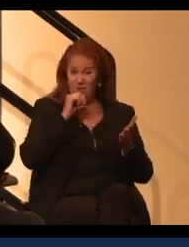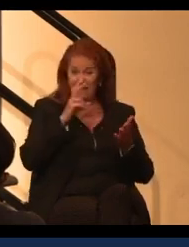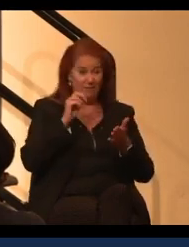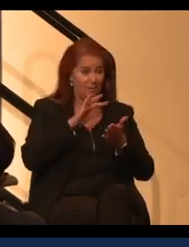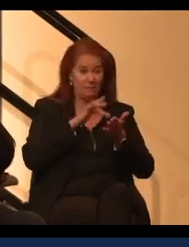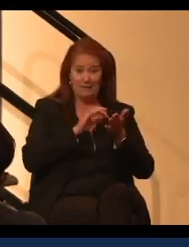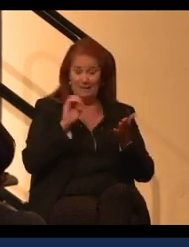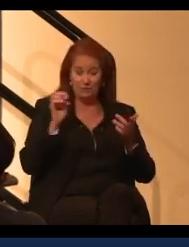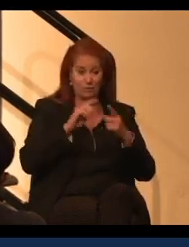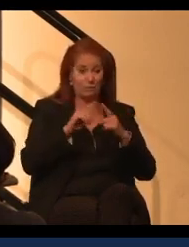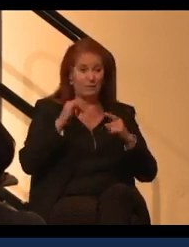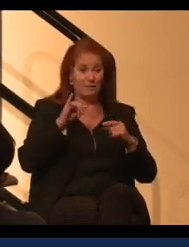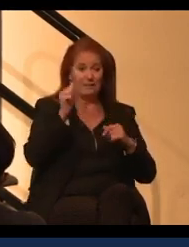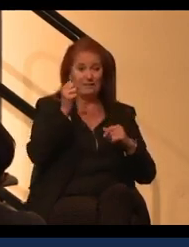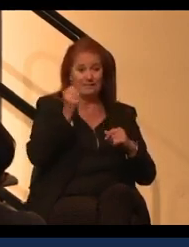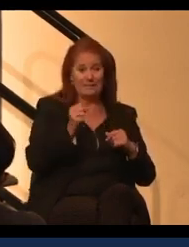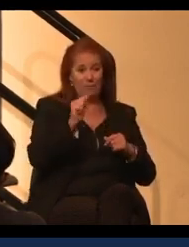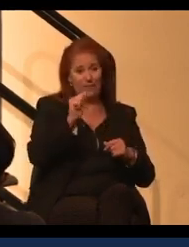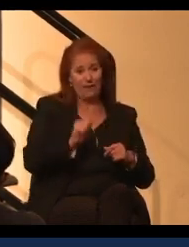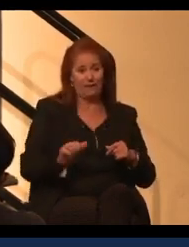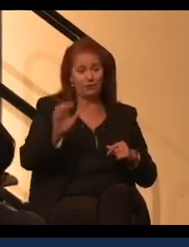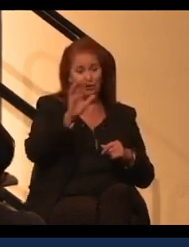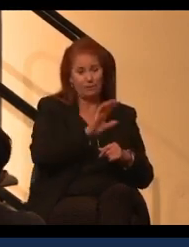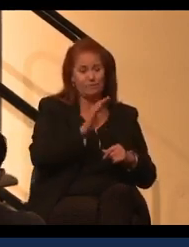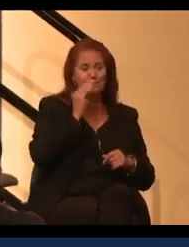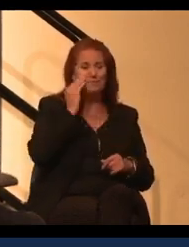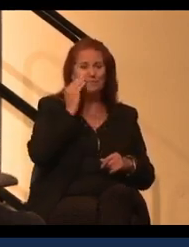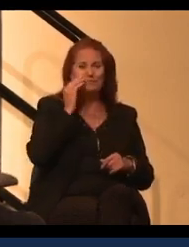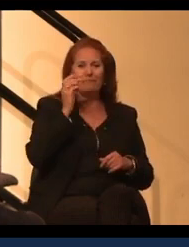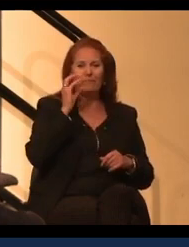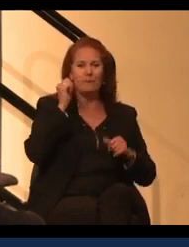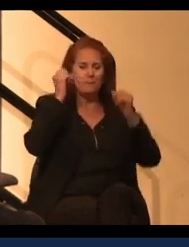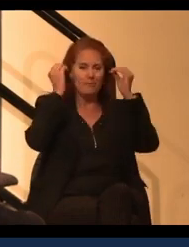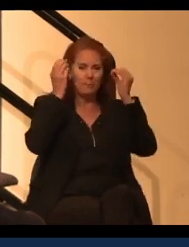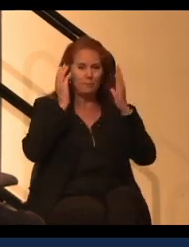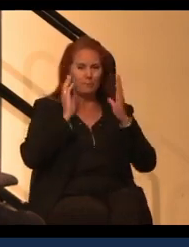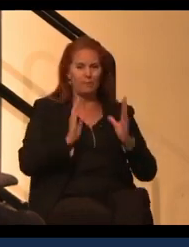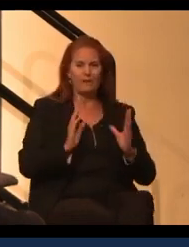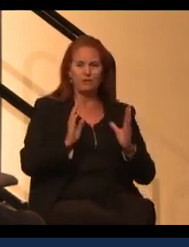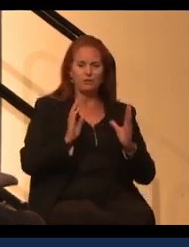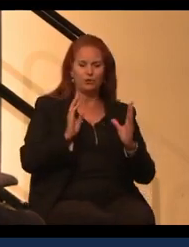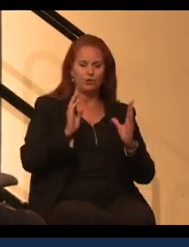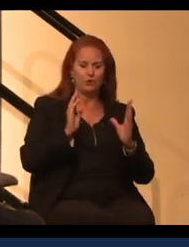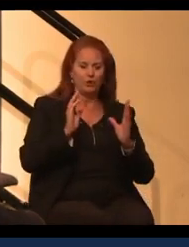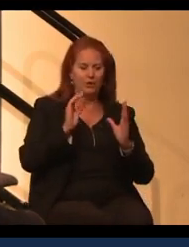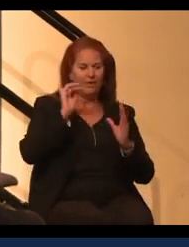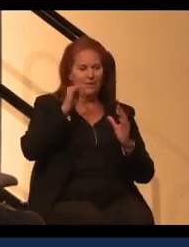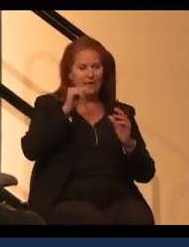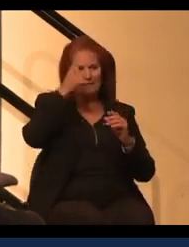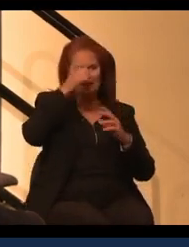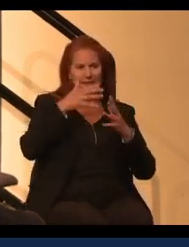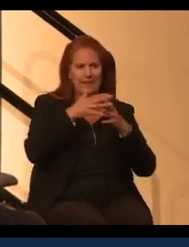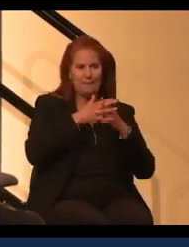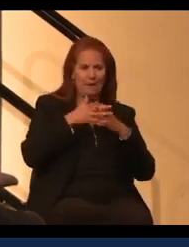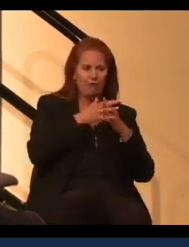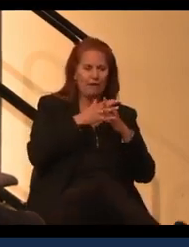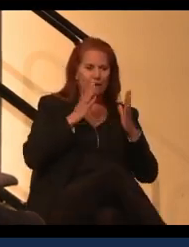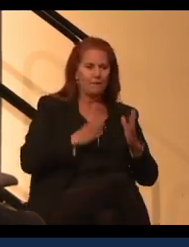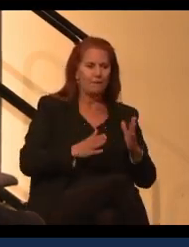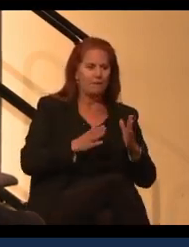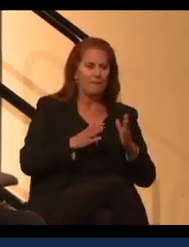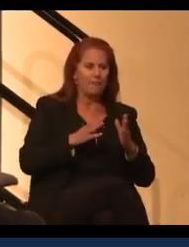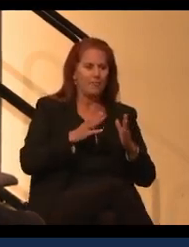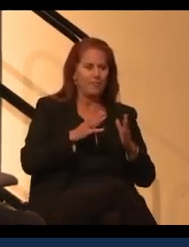Eastern, but even South Asian. I know of a professor of Indian American, actually slit